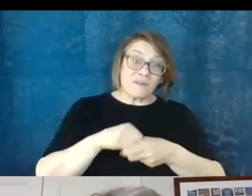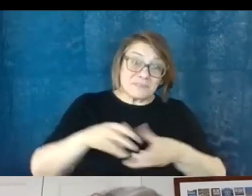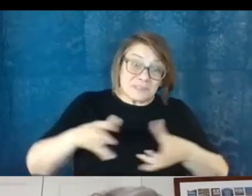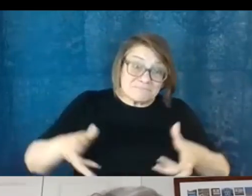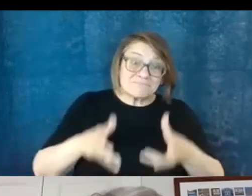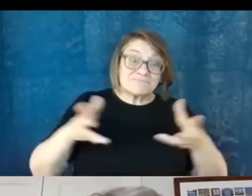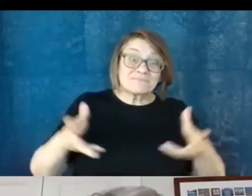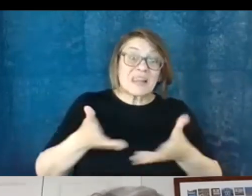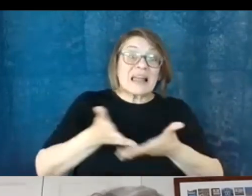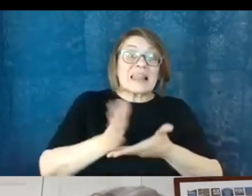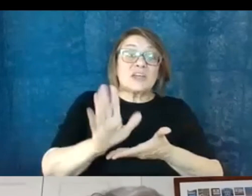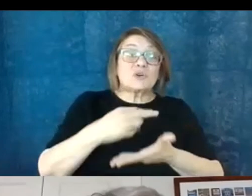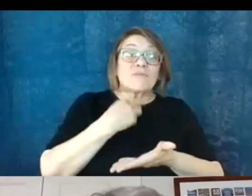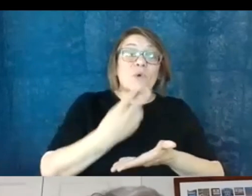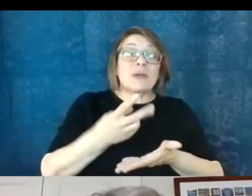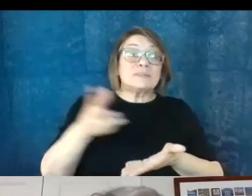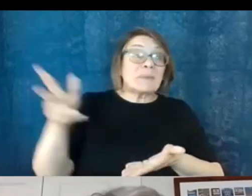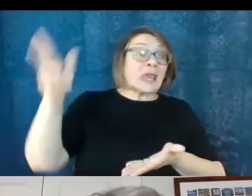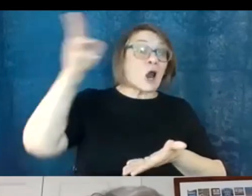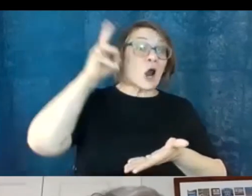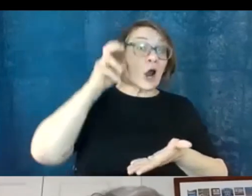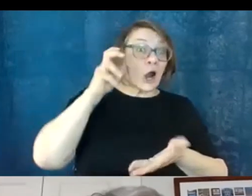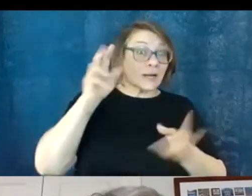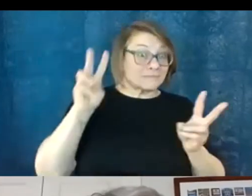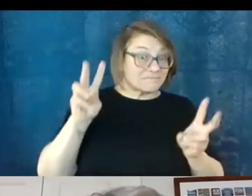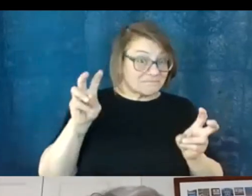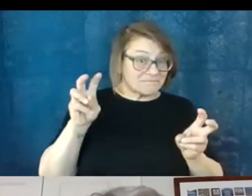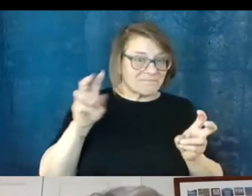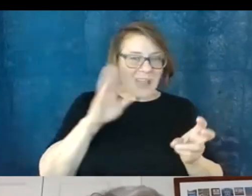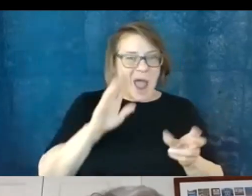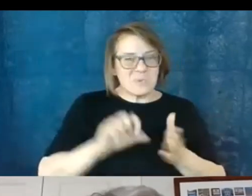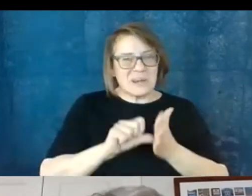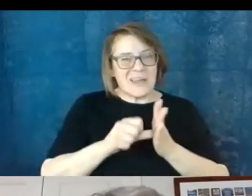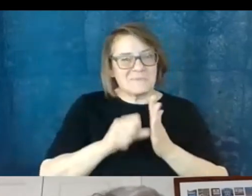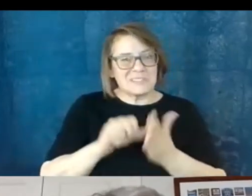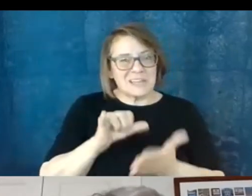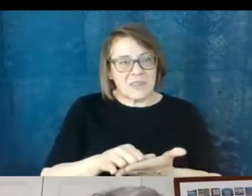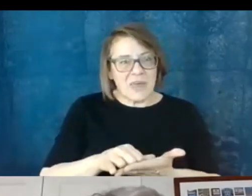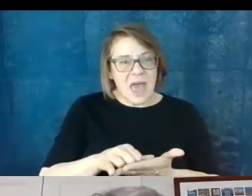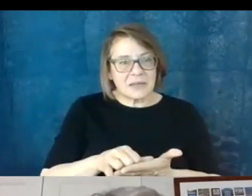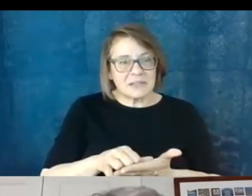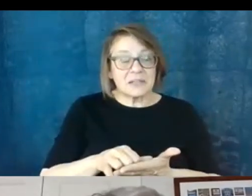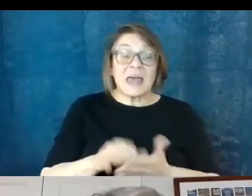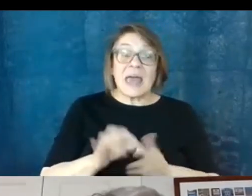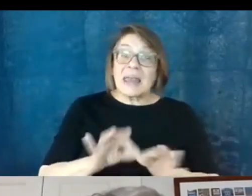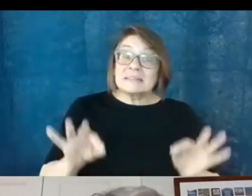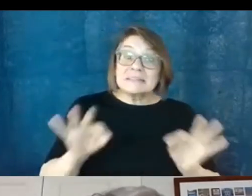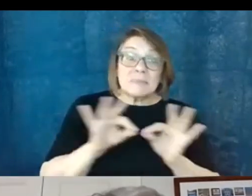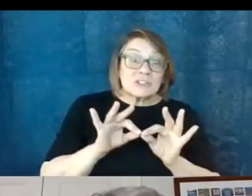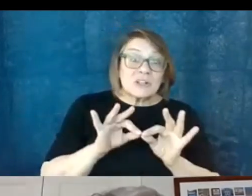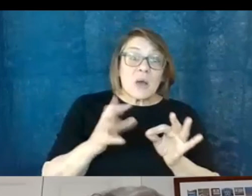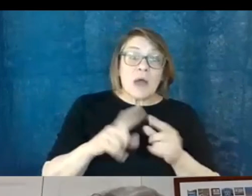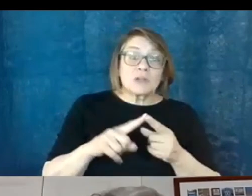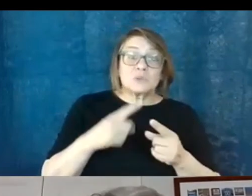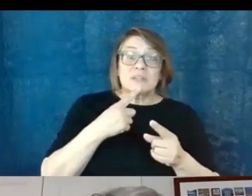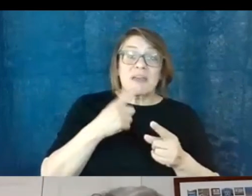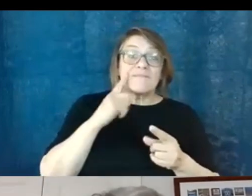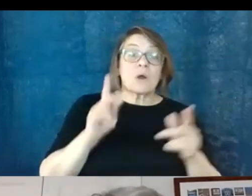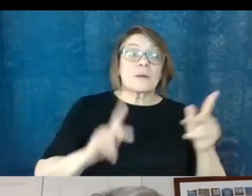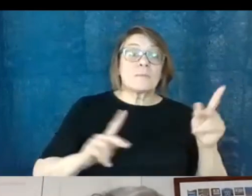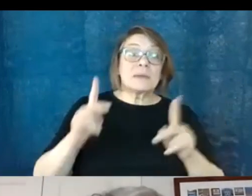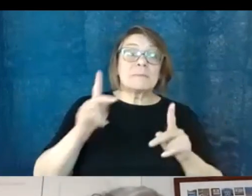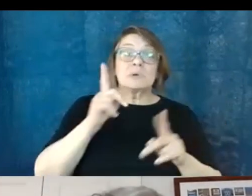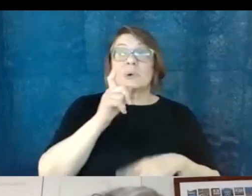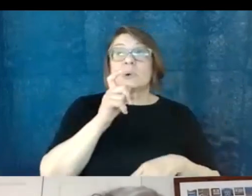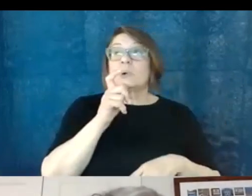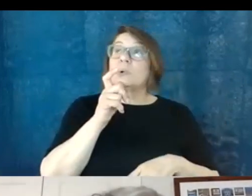be heard. I would definitely emphasize that. And I would especially emphasize it for individuals